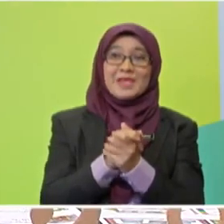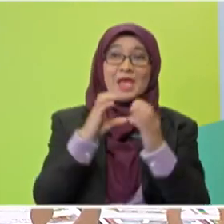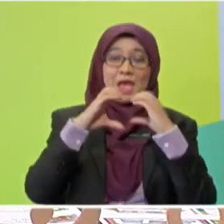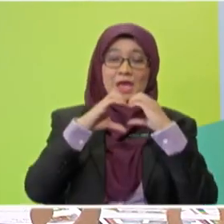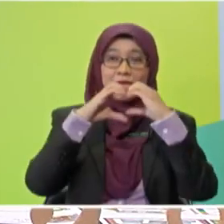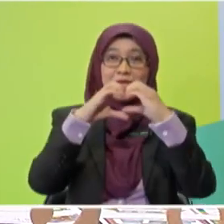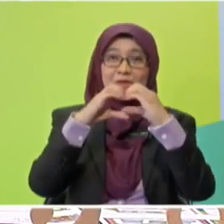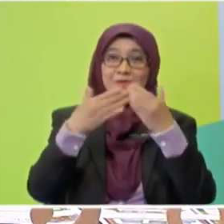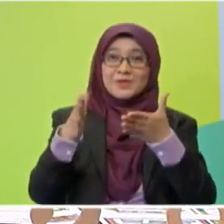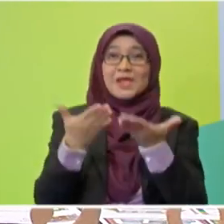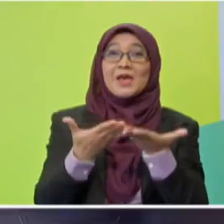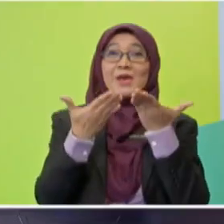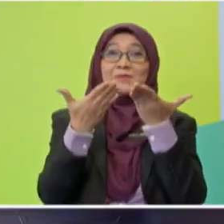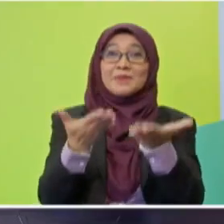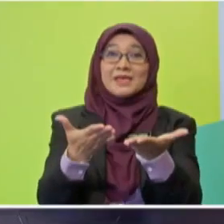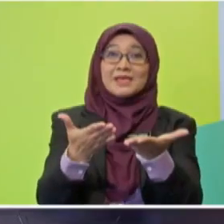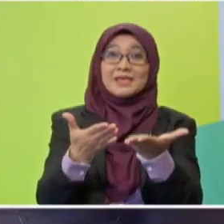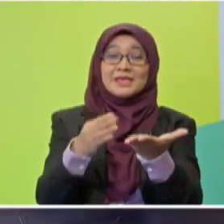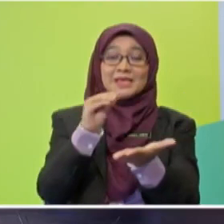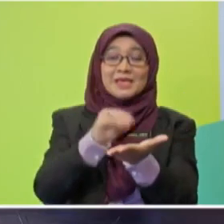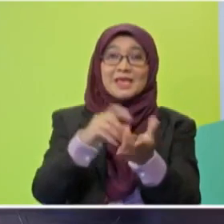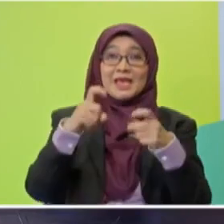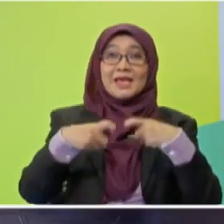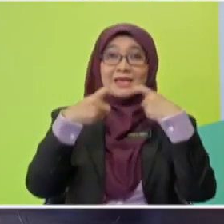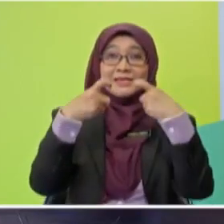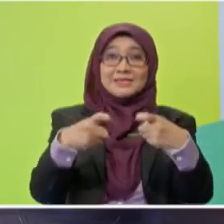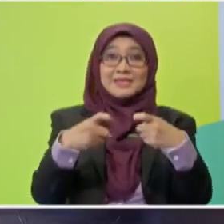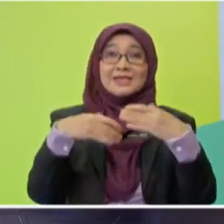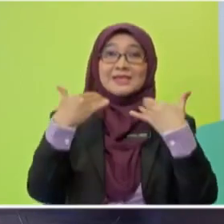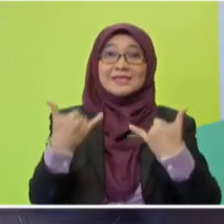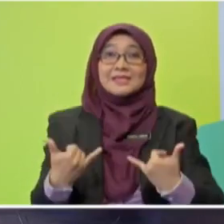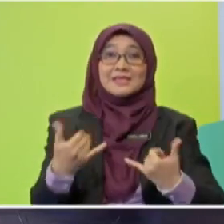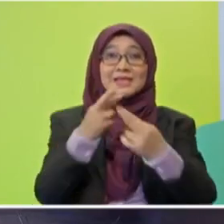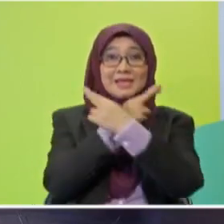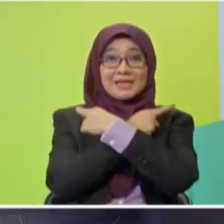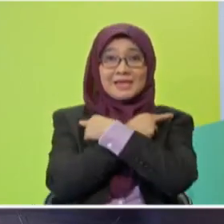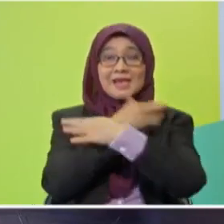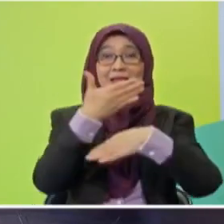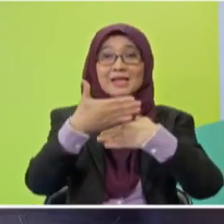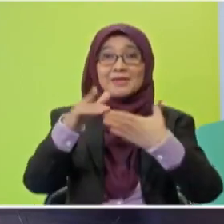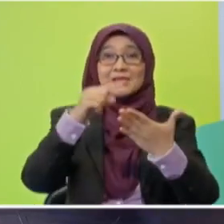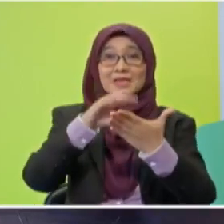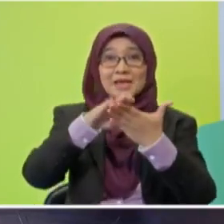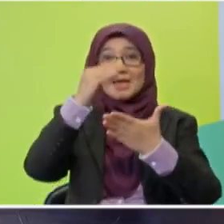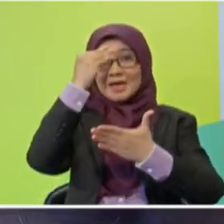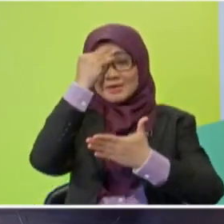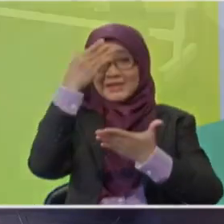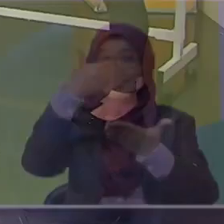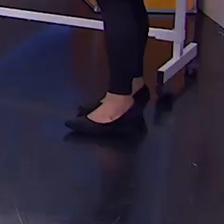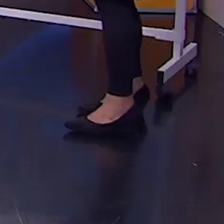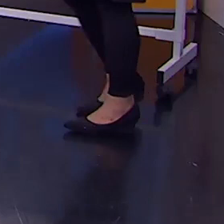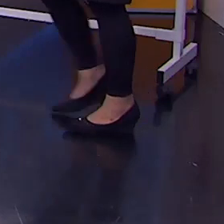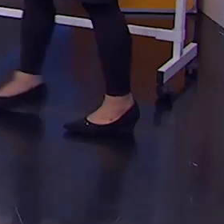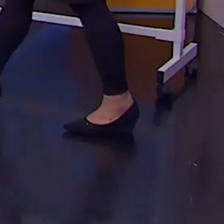all of you. I've already given your hearts there. We're going to take a short break, and of course, we have more hearts to share with you after this. Stay tuned with us on DidikTV